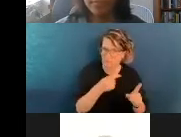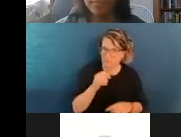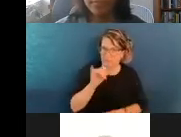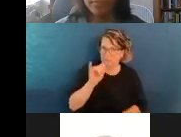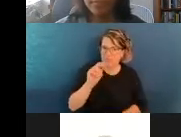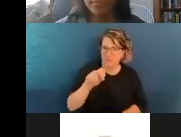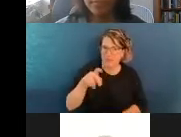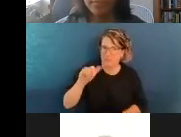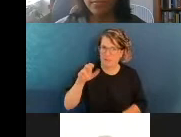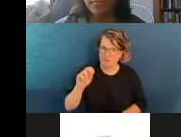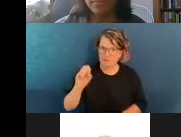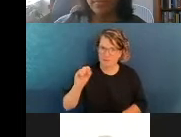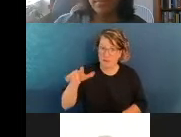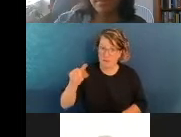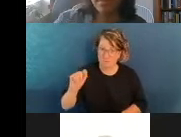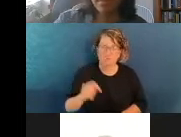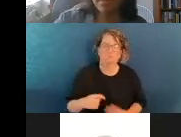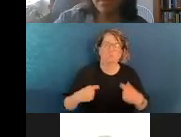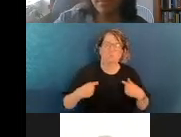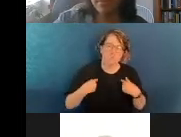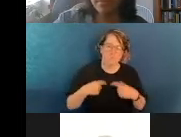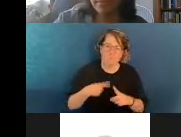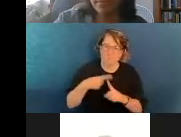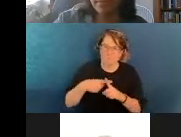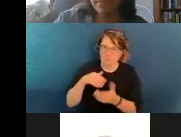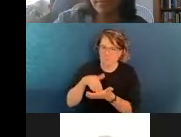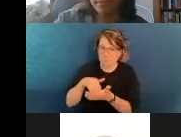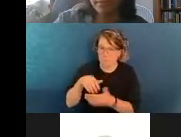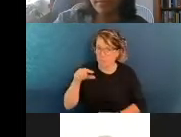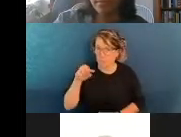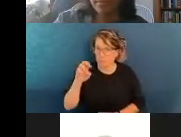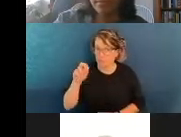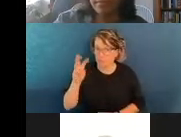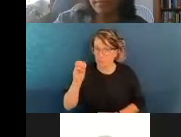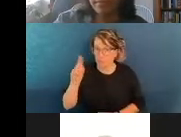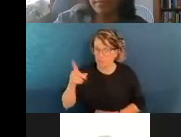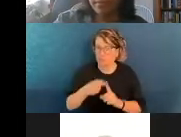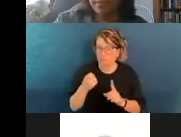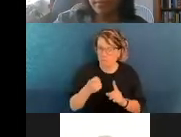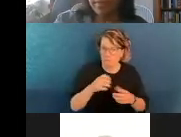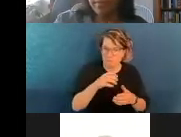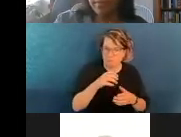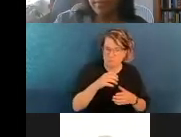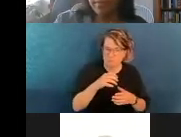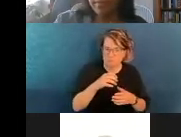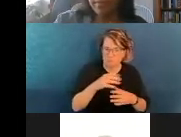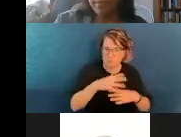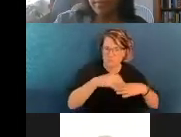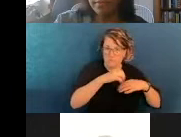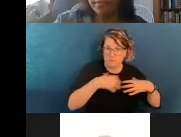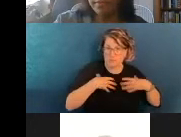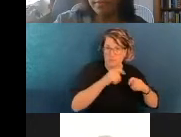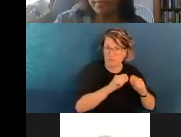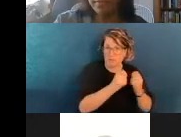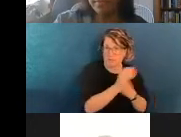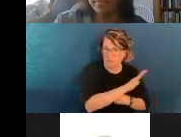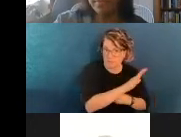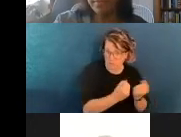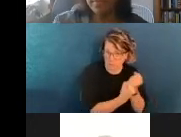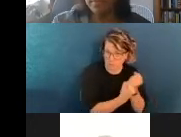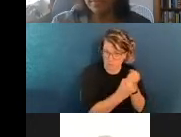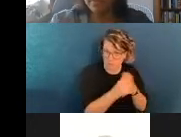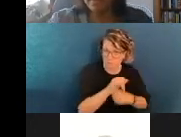Dr. Greenwood and I, with support from the Indigenous Health team and with support from staff at the